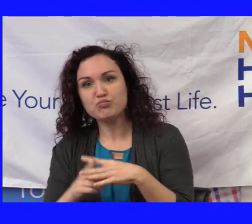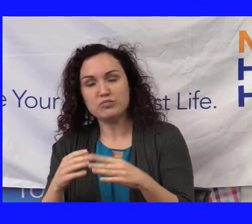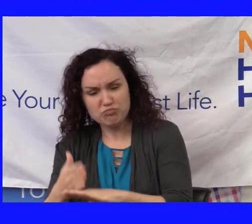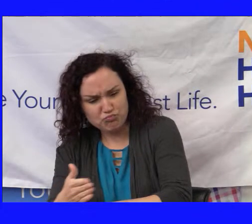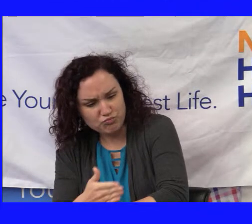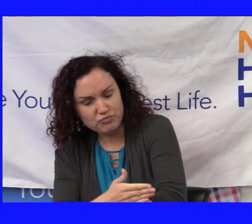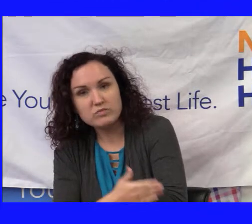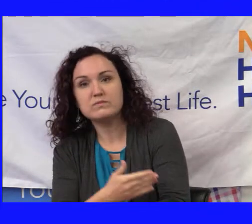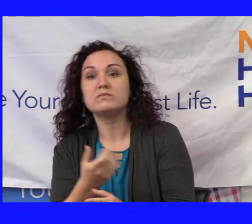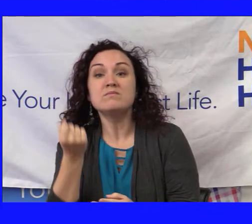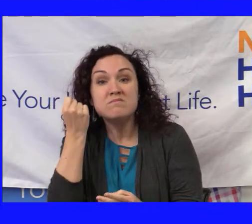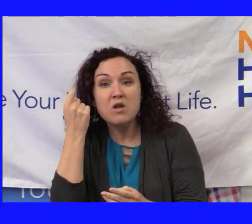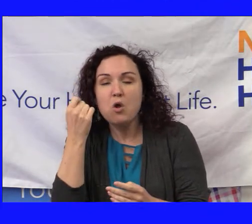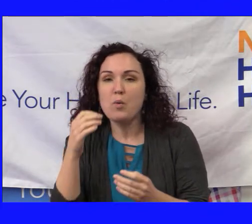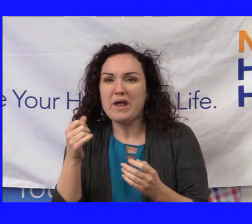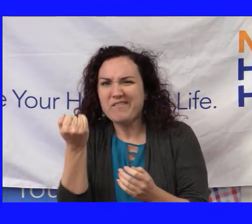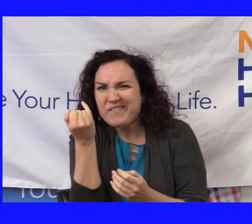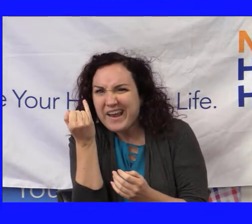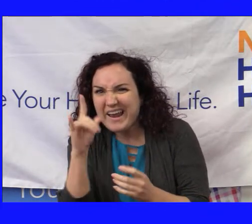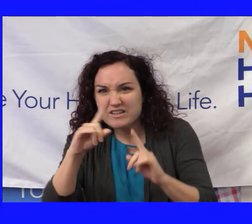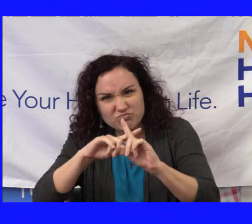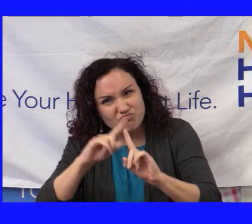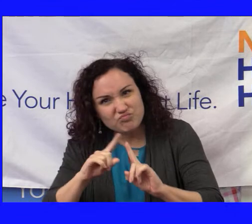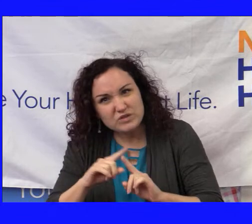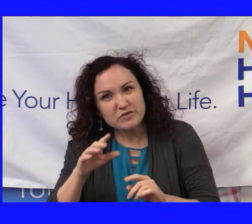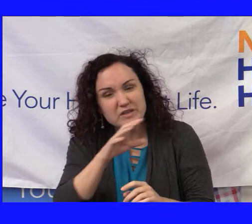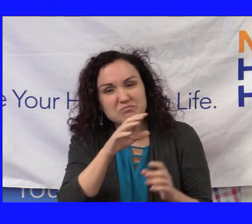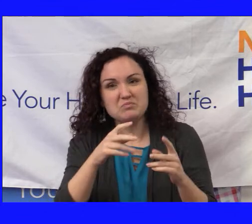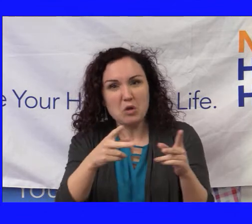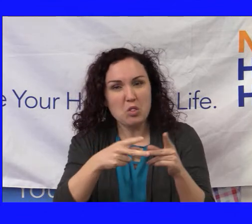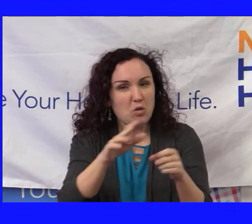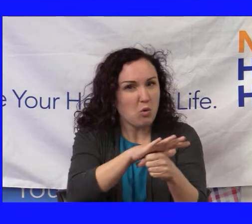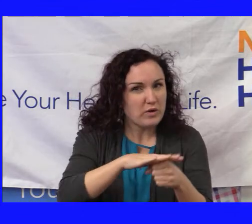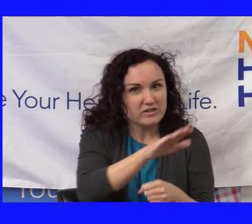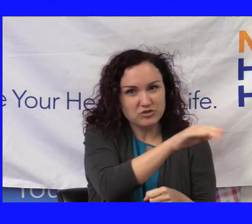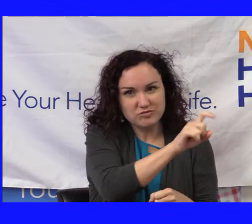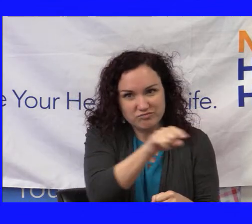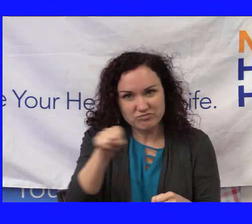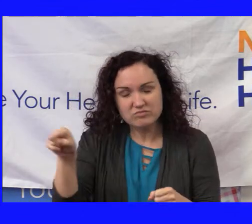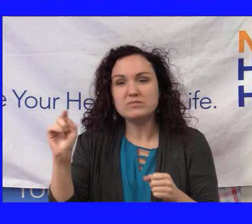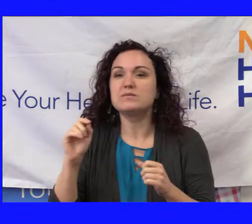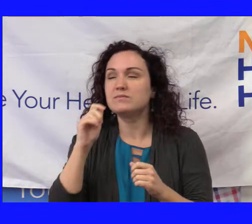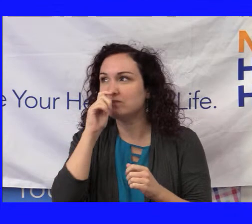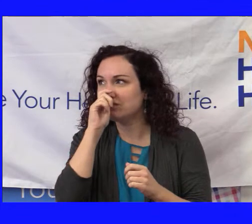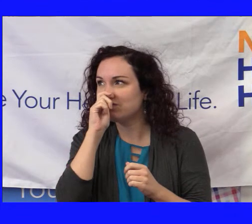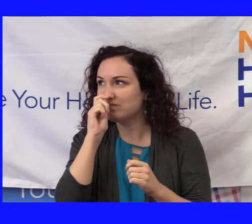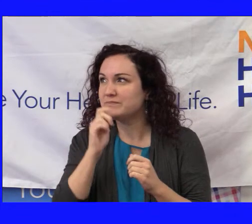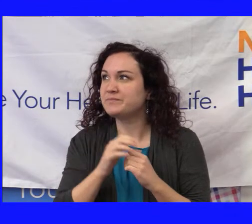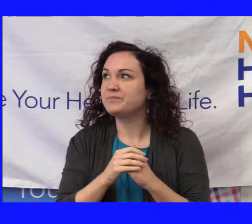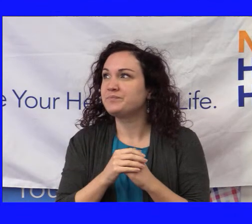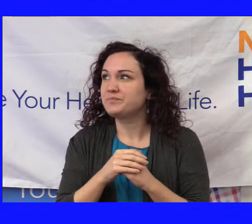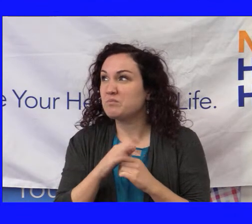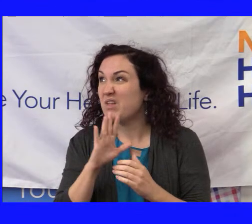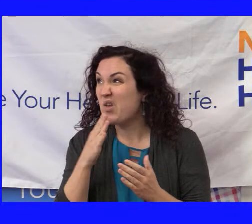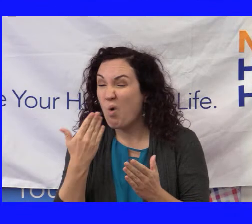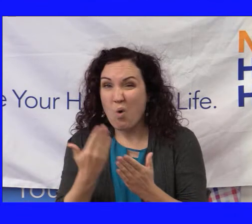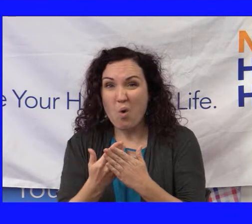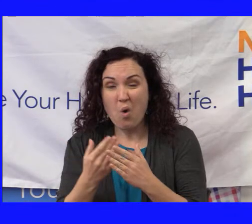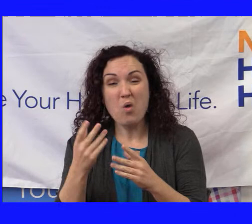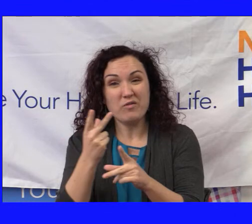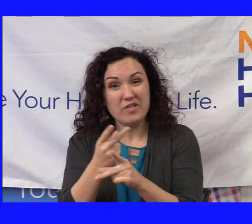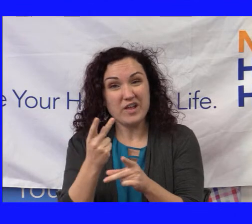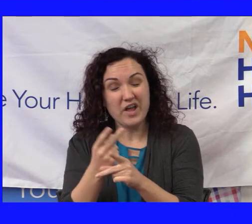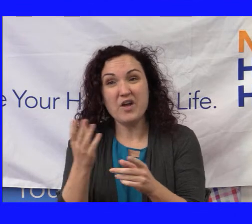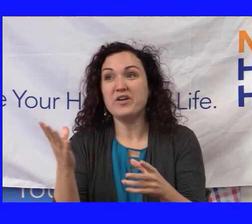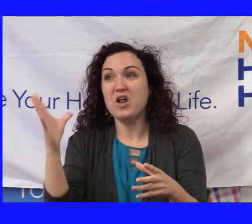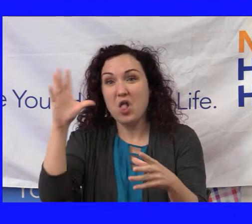18 facilities. We got a survey responses from 16 of our facilities, and all of the acute care facilities were included, including most of the Gotham